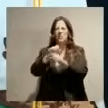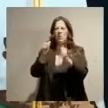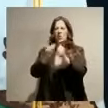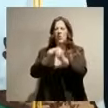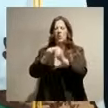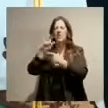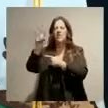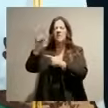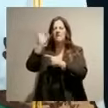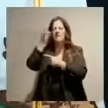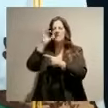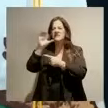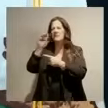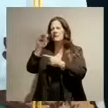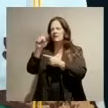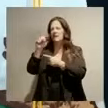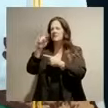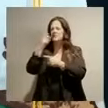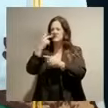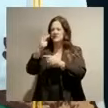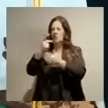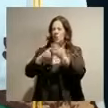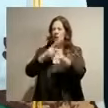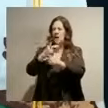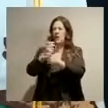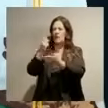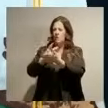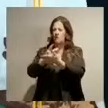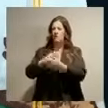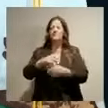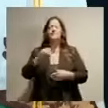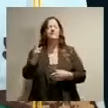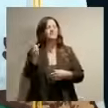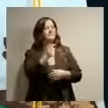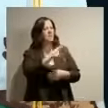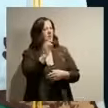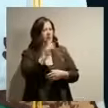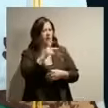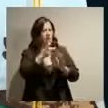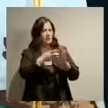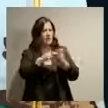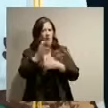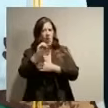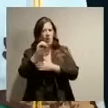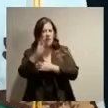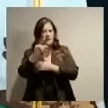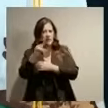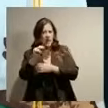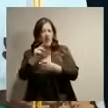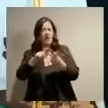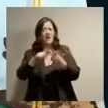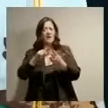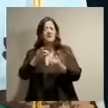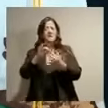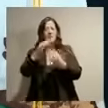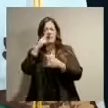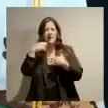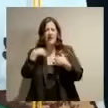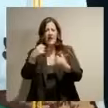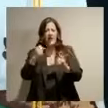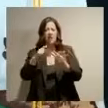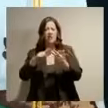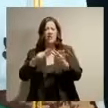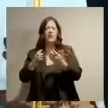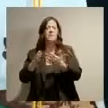to get approval for. Gotcha. So OBGYN, specialty mental health and primary care are still getting